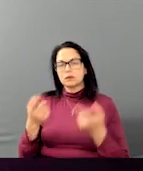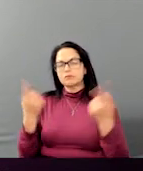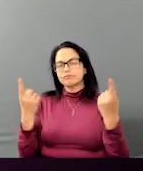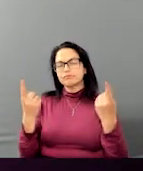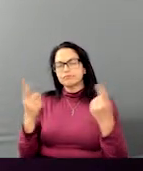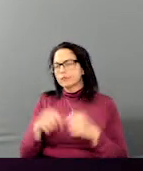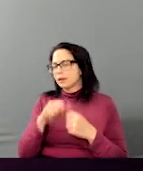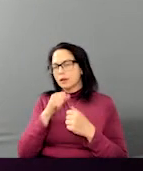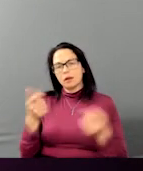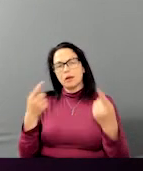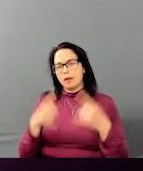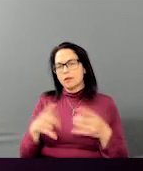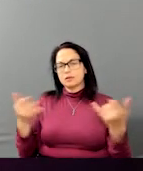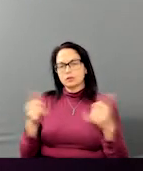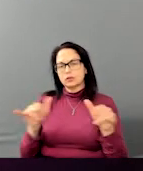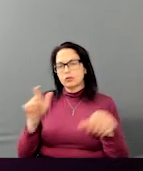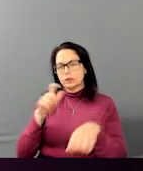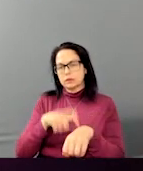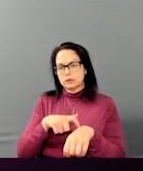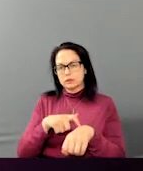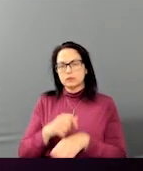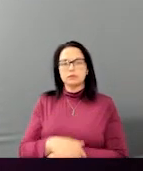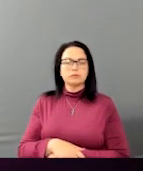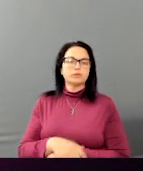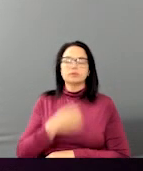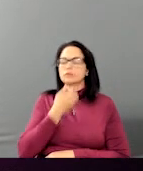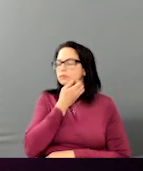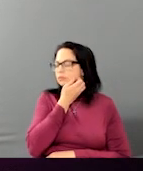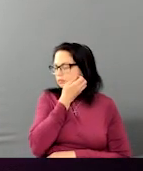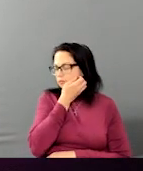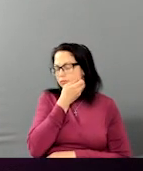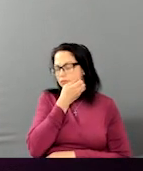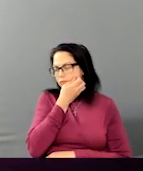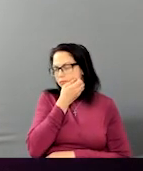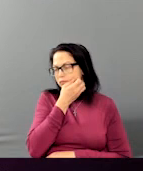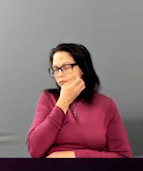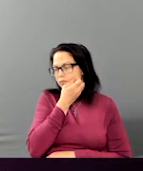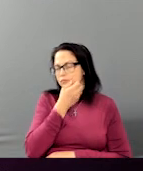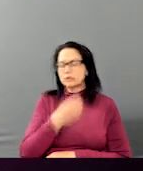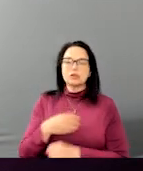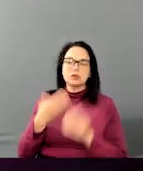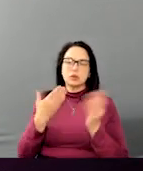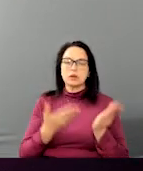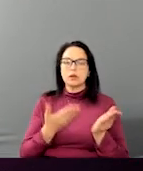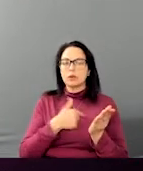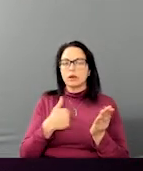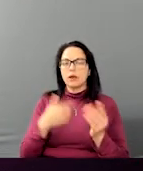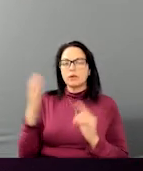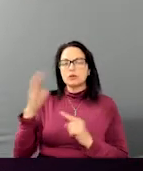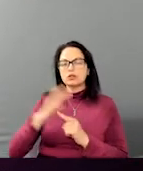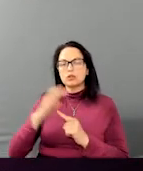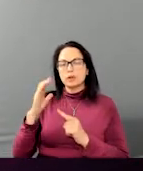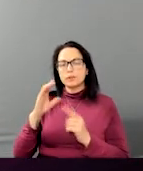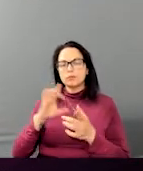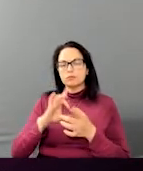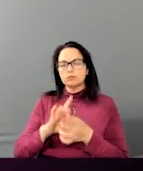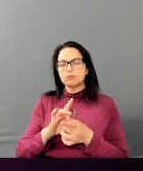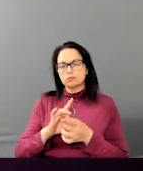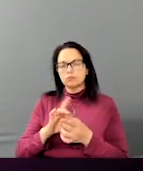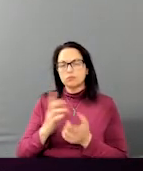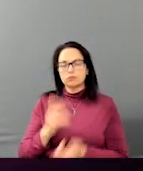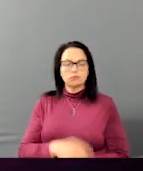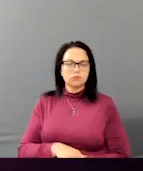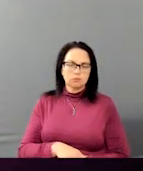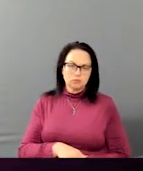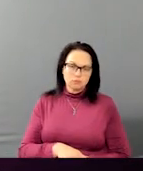out. So here we have a championships component, all right? And let's